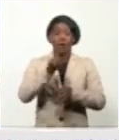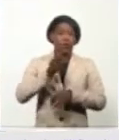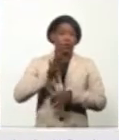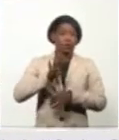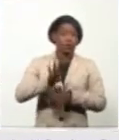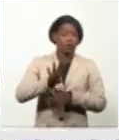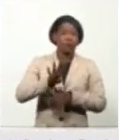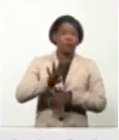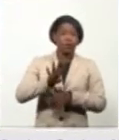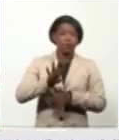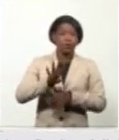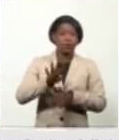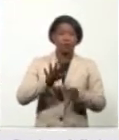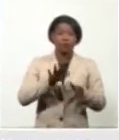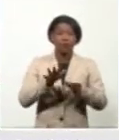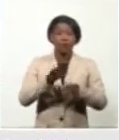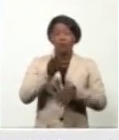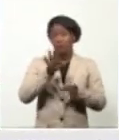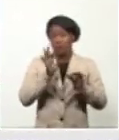sexes.